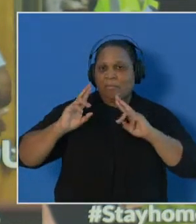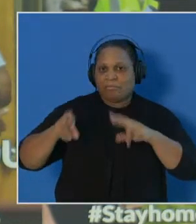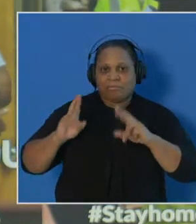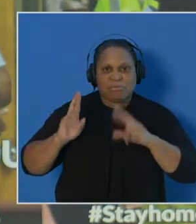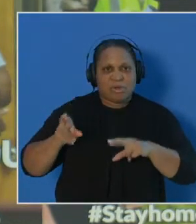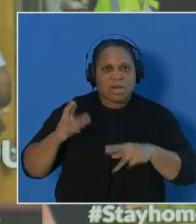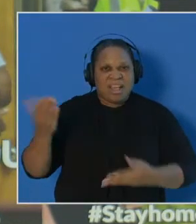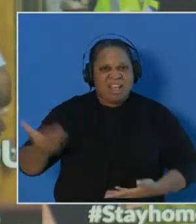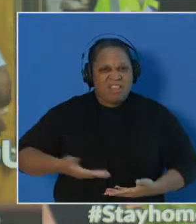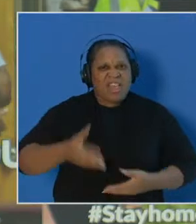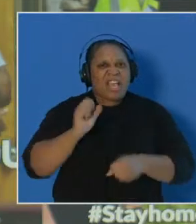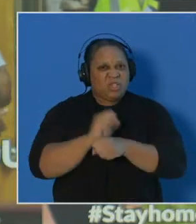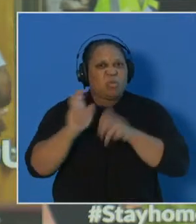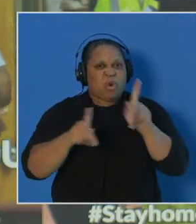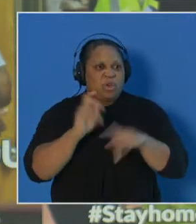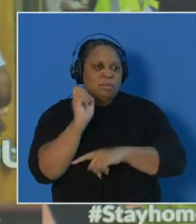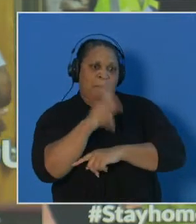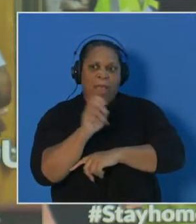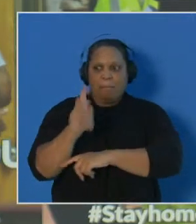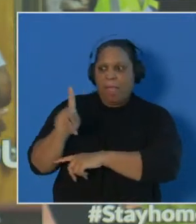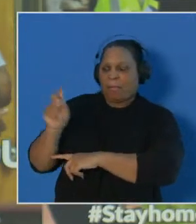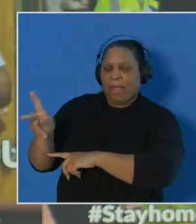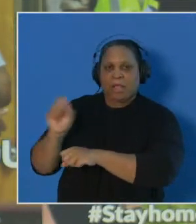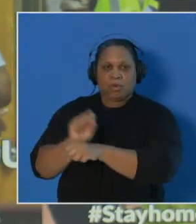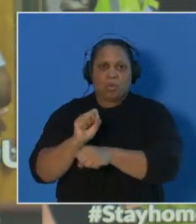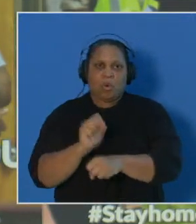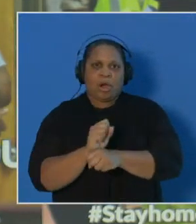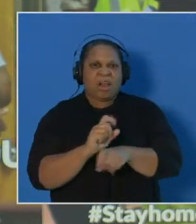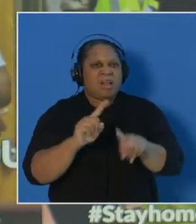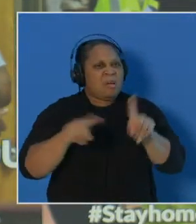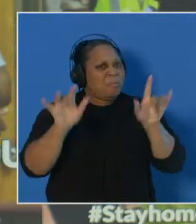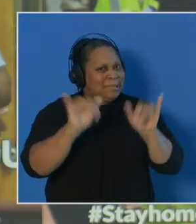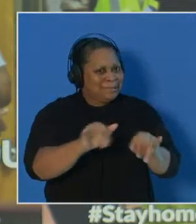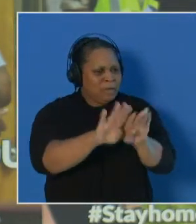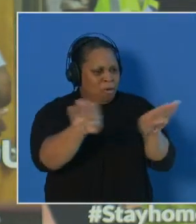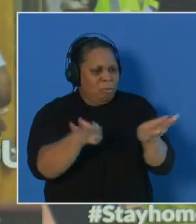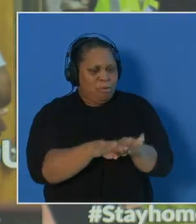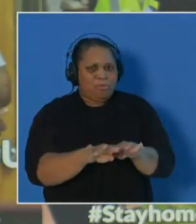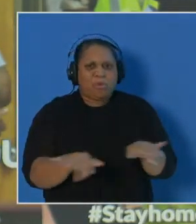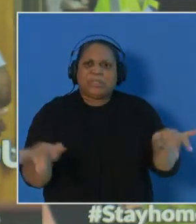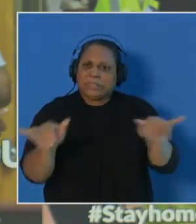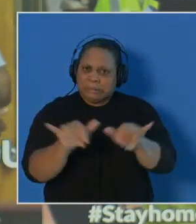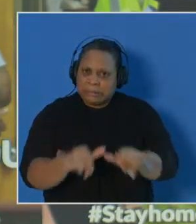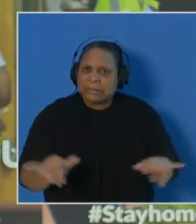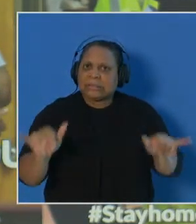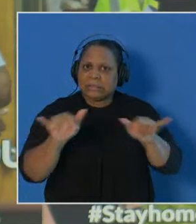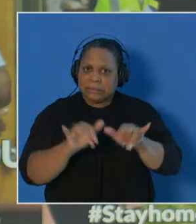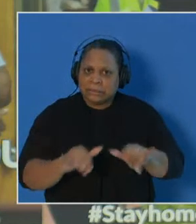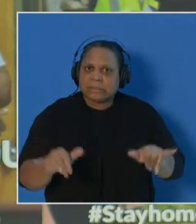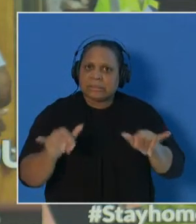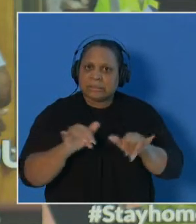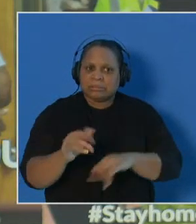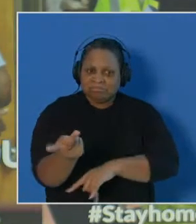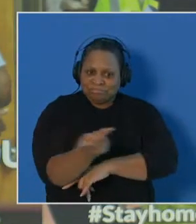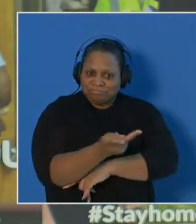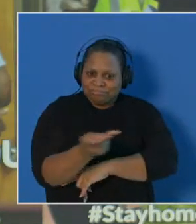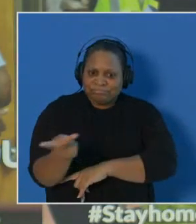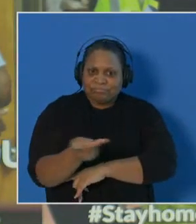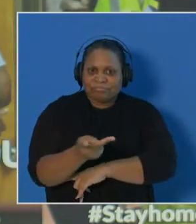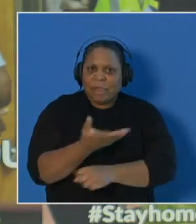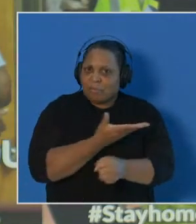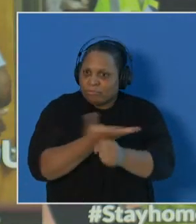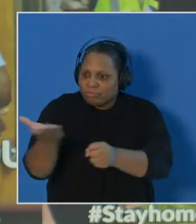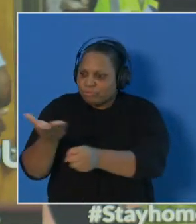guest workers are returning to work when there are Bermudian workers in the same organization, both of whom have been laid